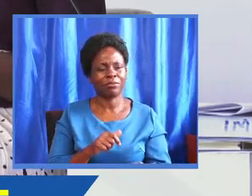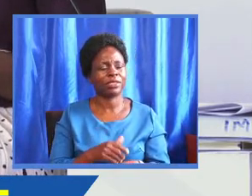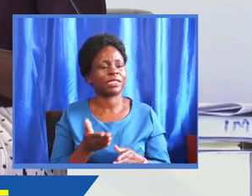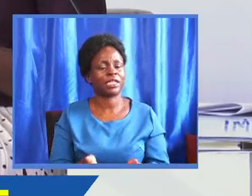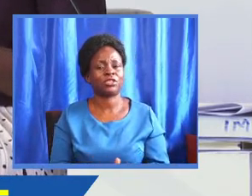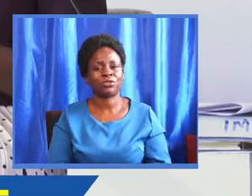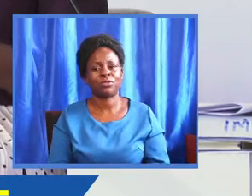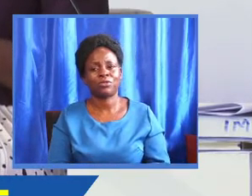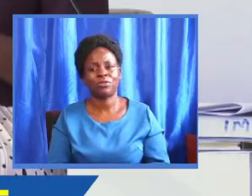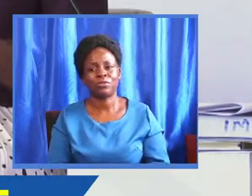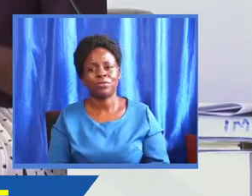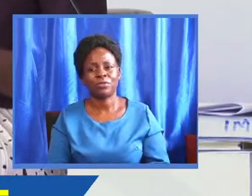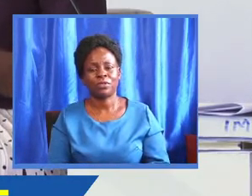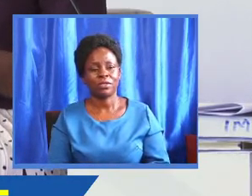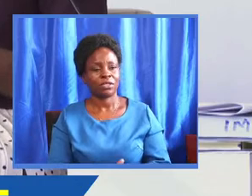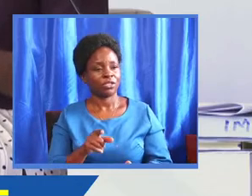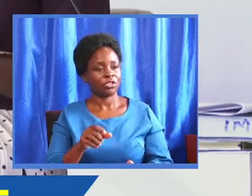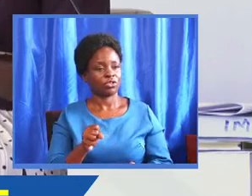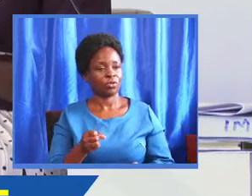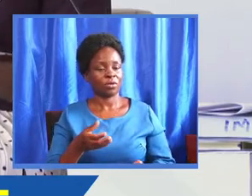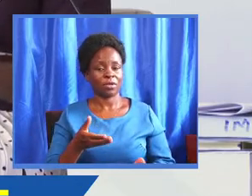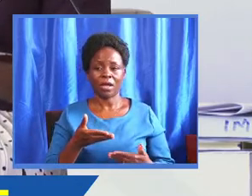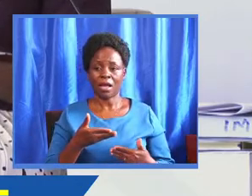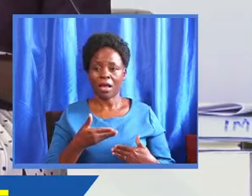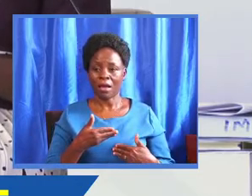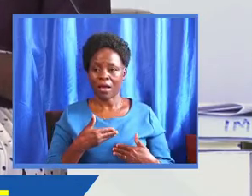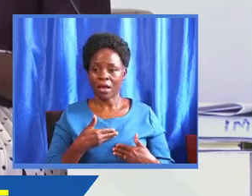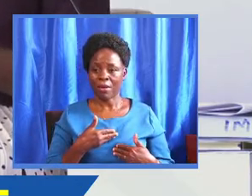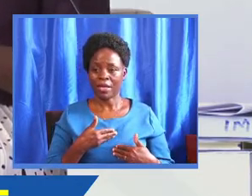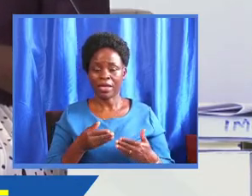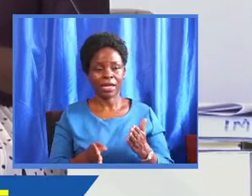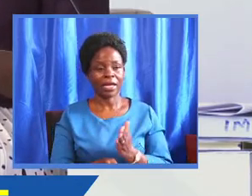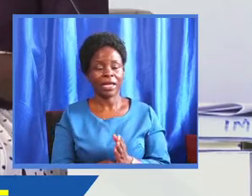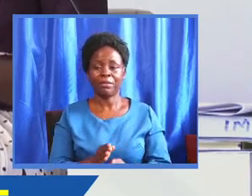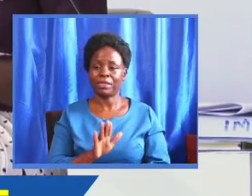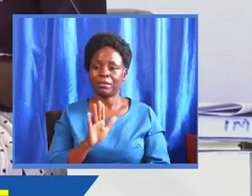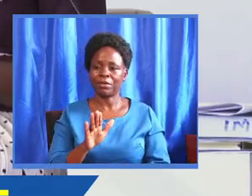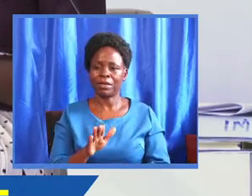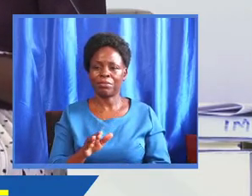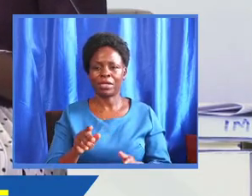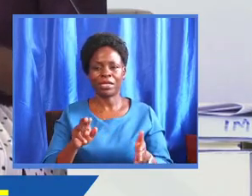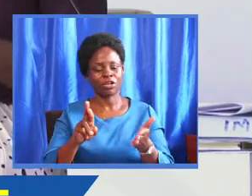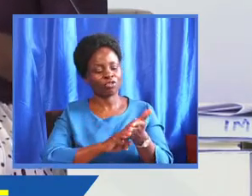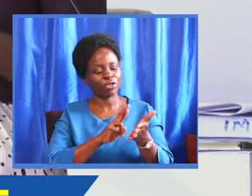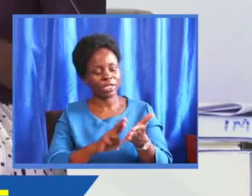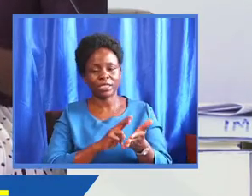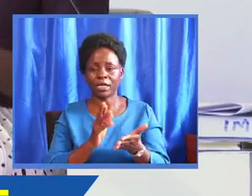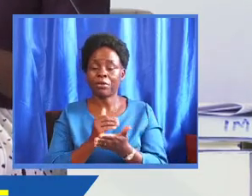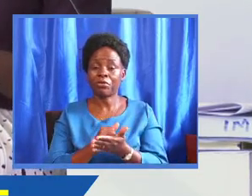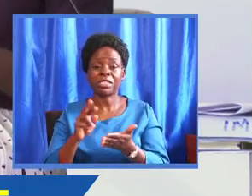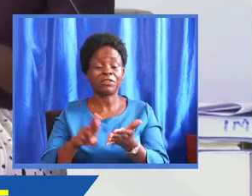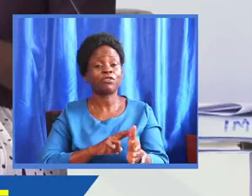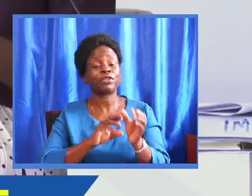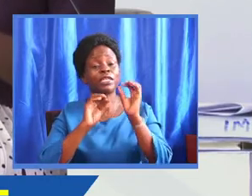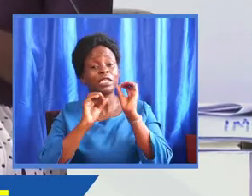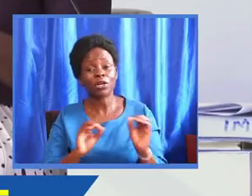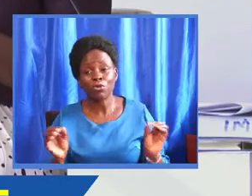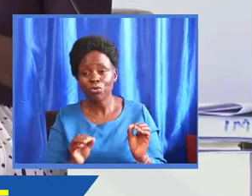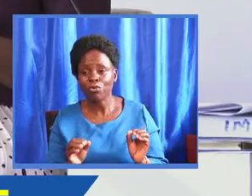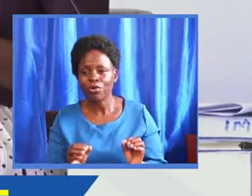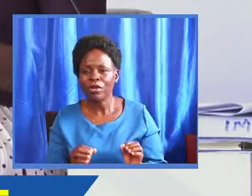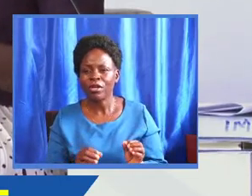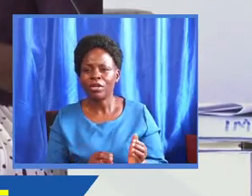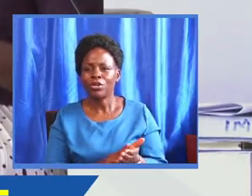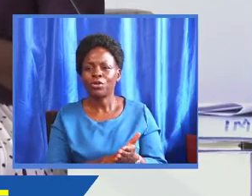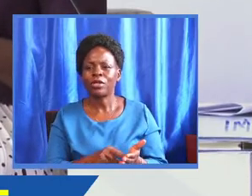kino so abaina ebizimbe byammwe bambi mwewandiise kubanga bwe mutewandiisa ate tugenda